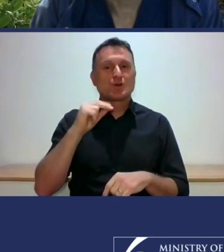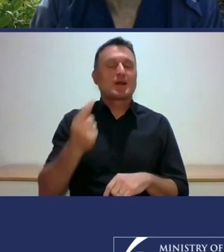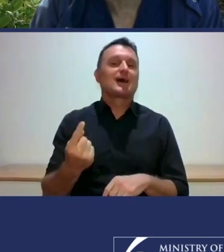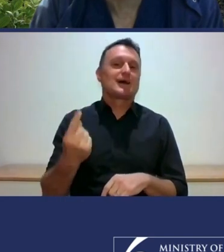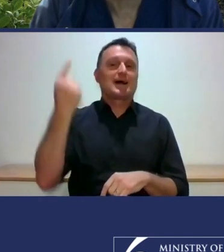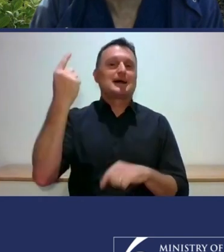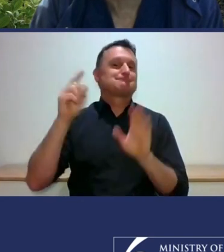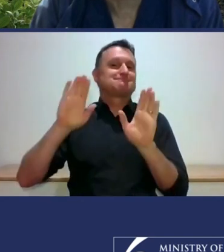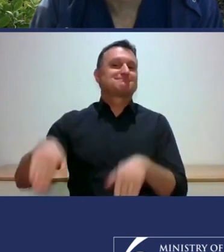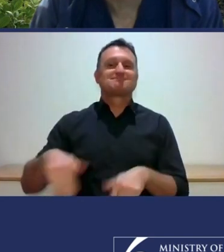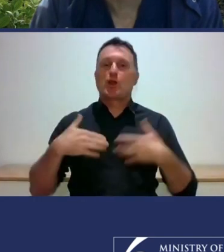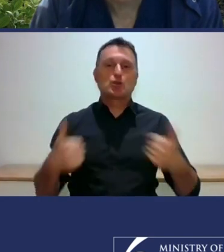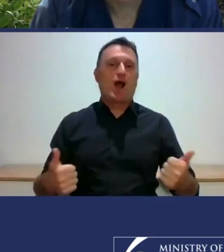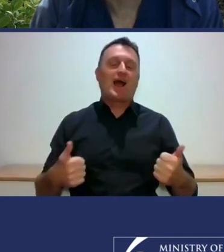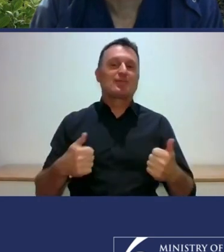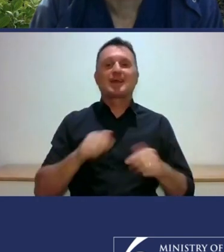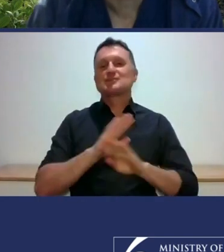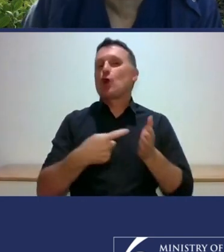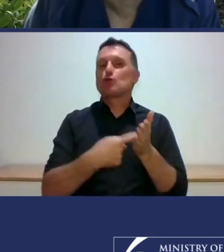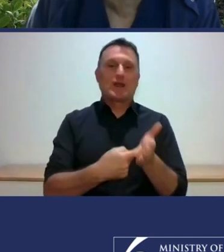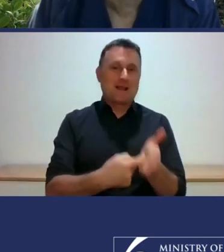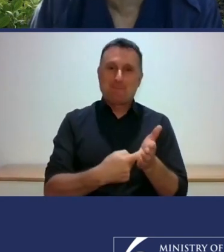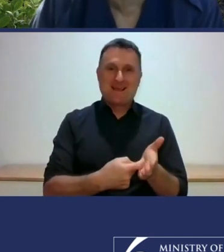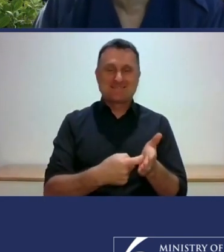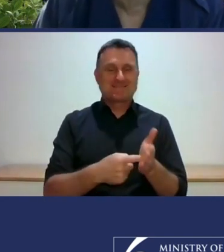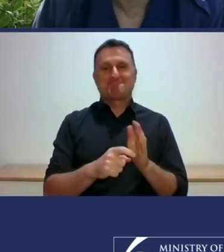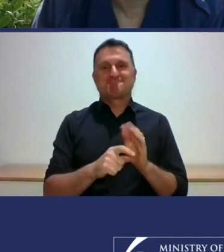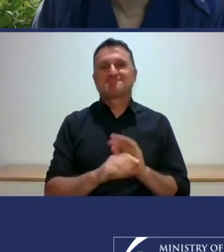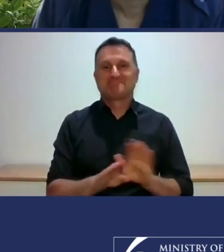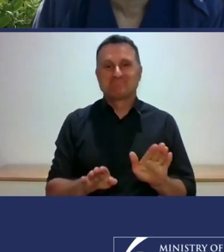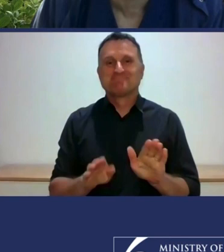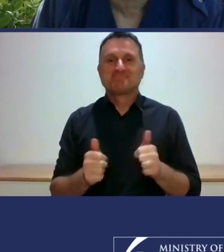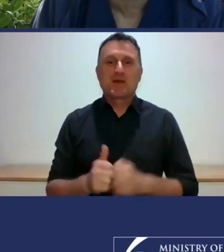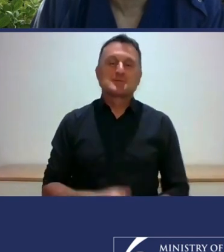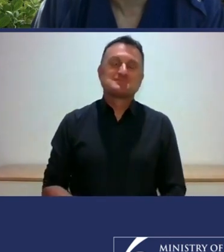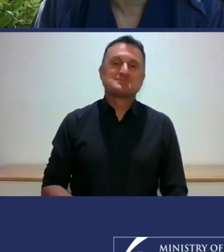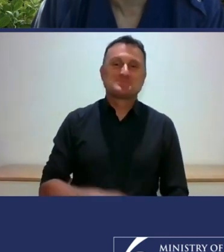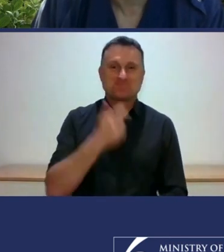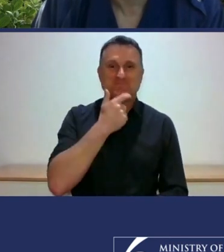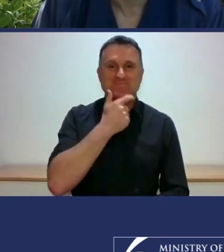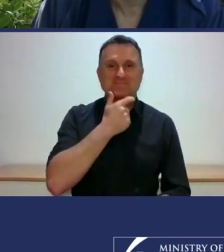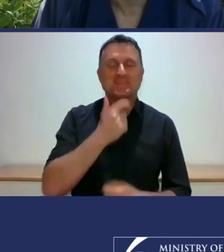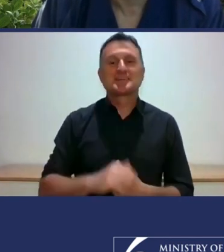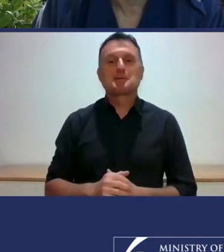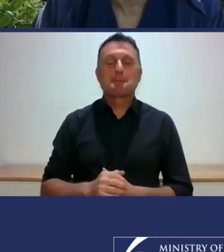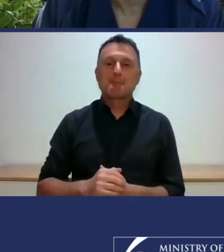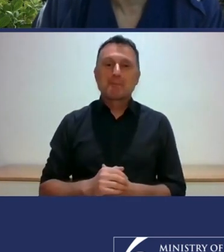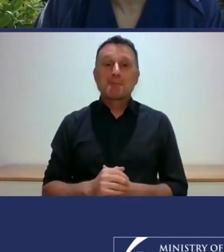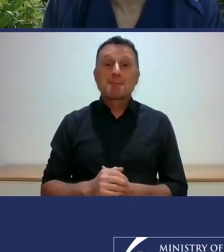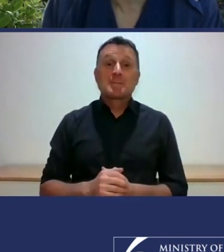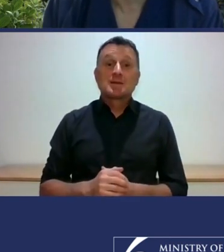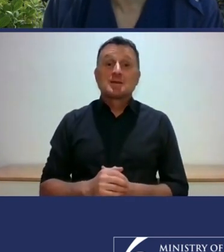So I wouldn't recommend an unhealthy diet. Damn it. Okay. Christy, I know you had your hand up